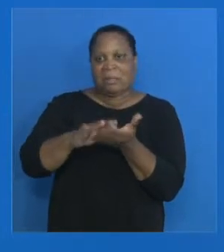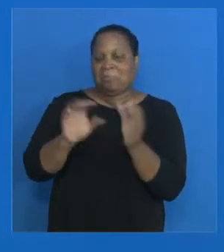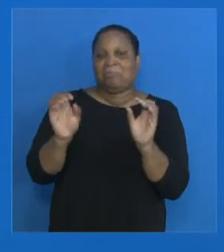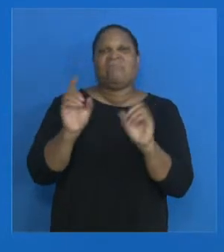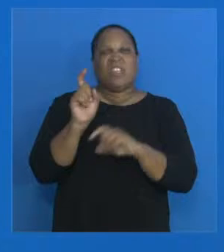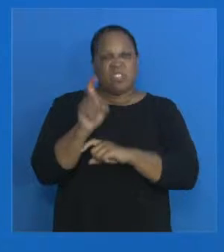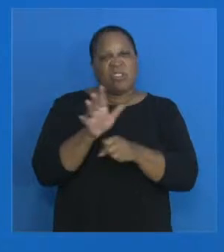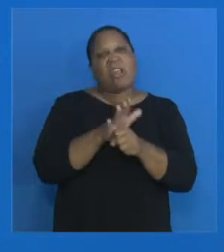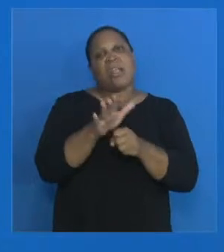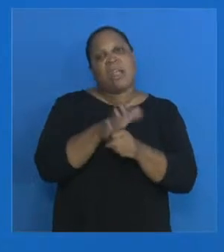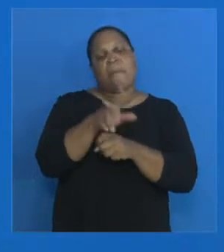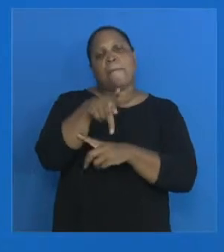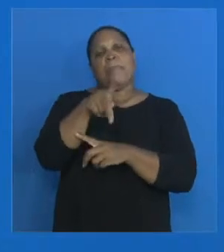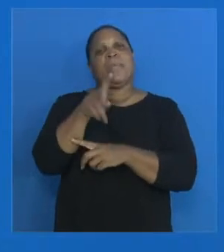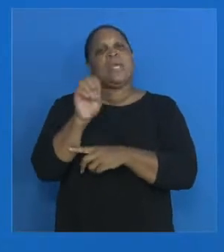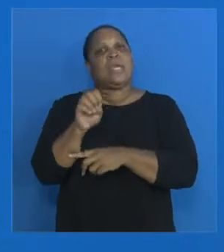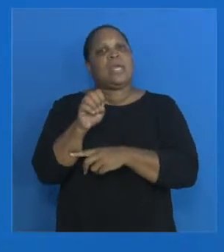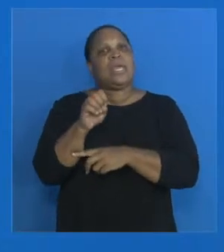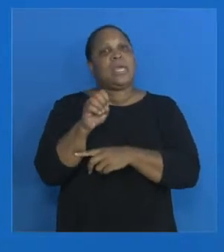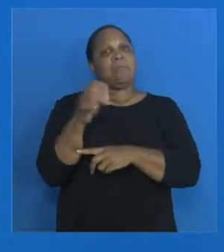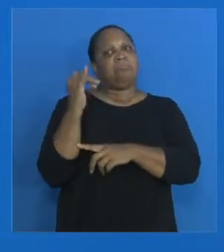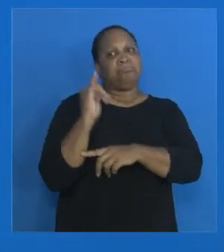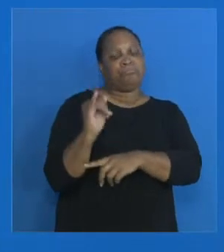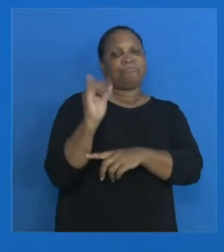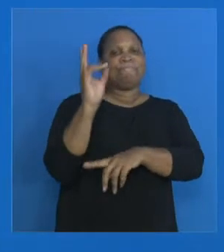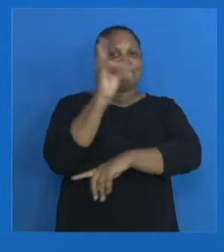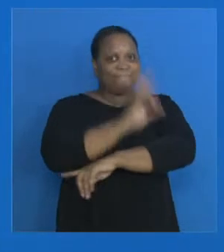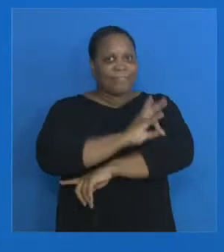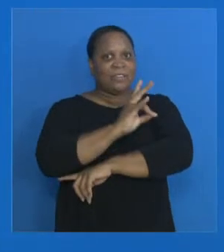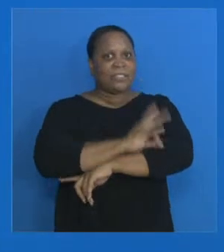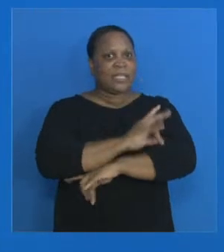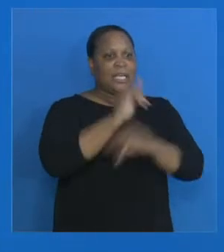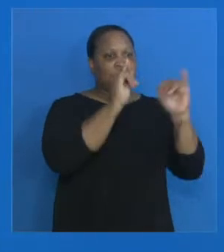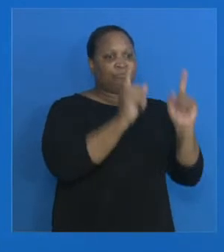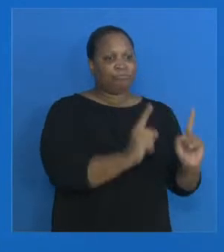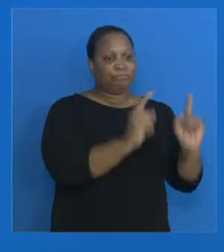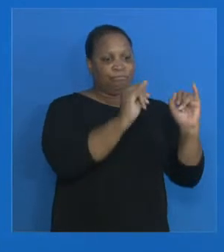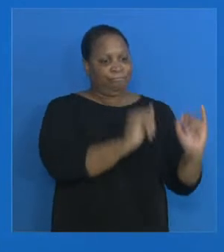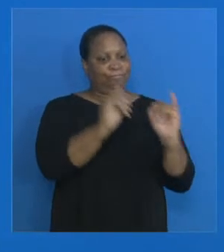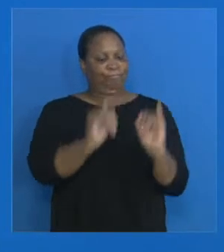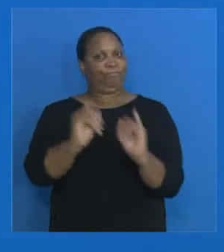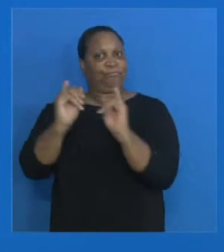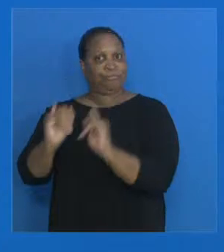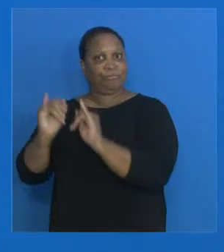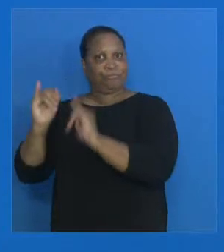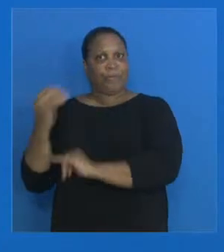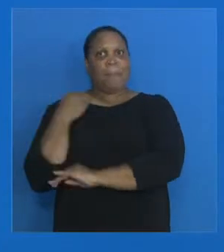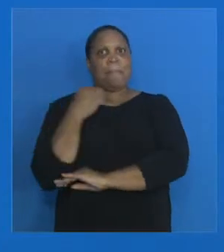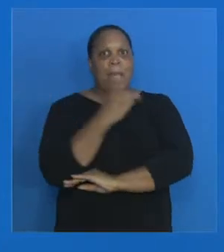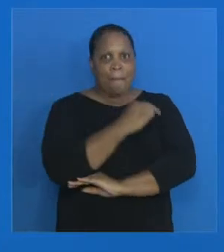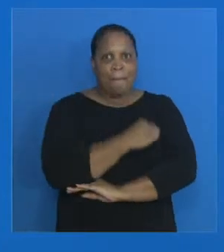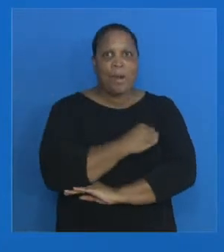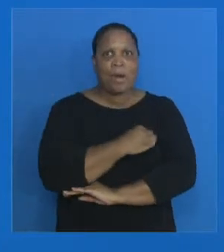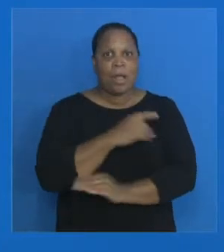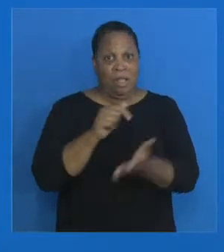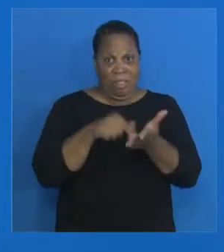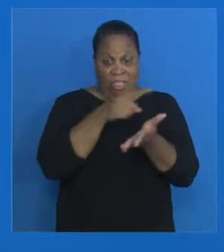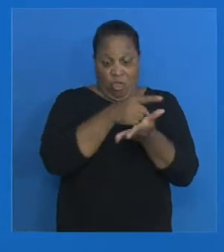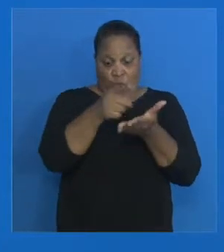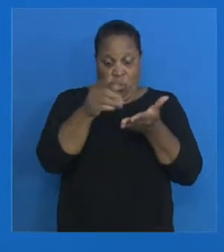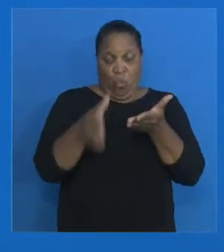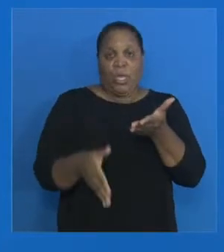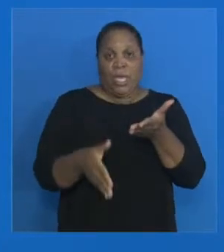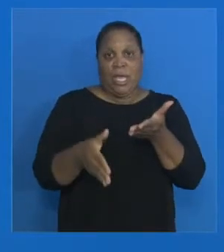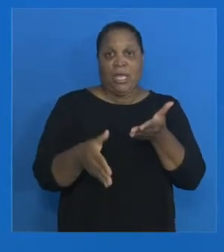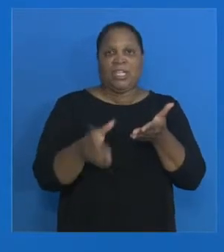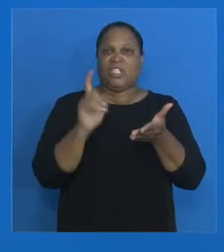enough PPE to last for 7 days for each member of your household. This weekend, you should